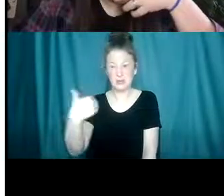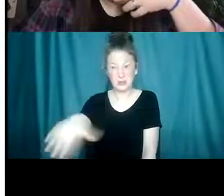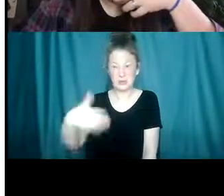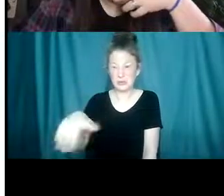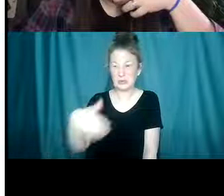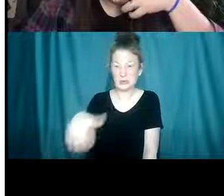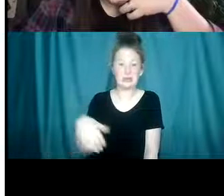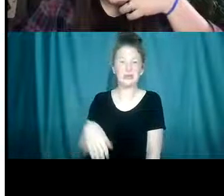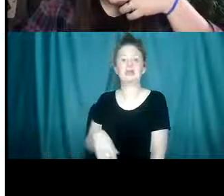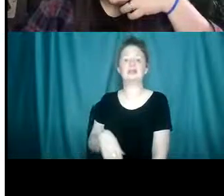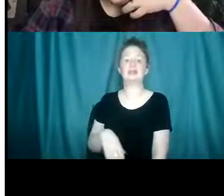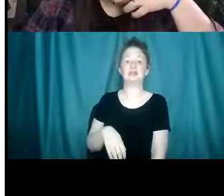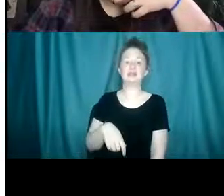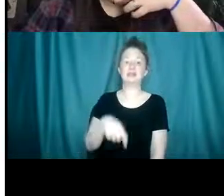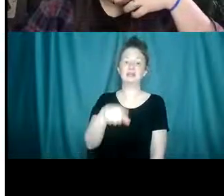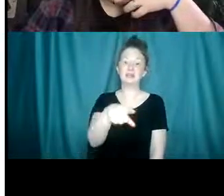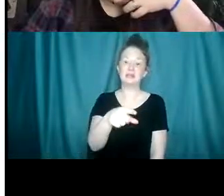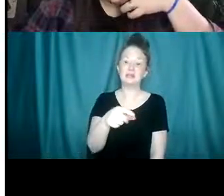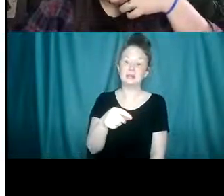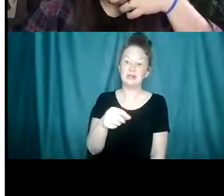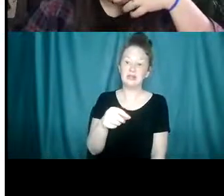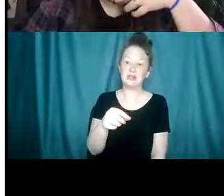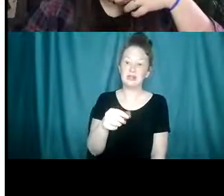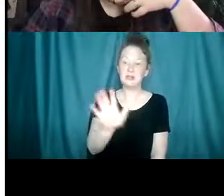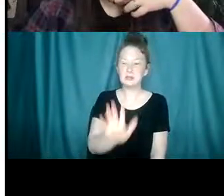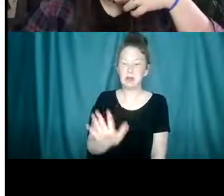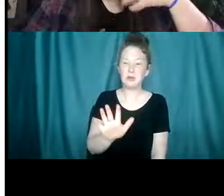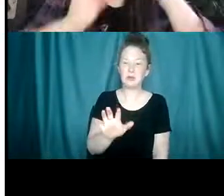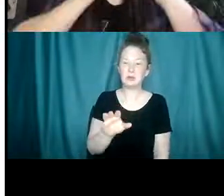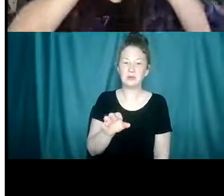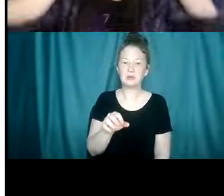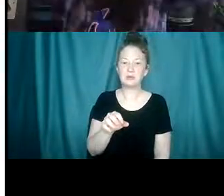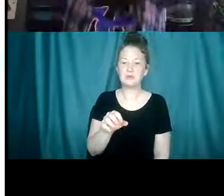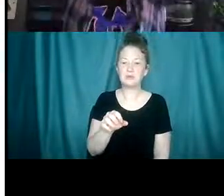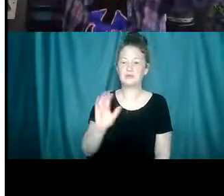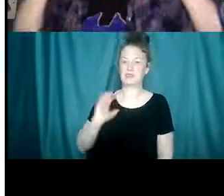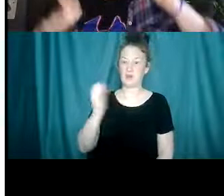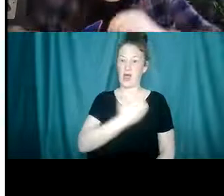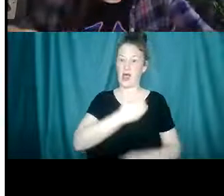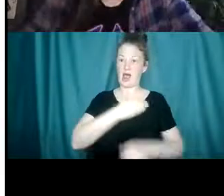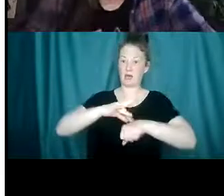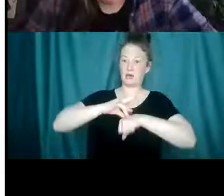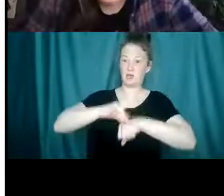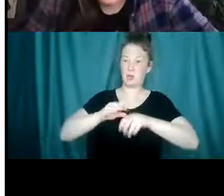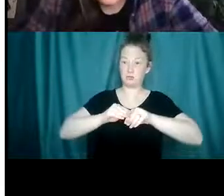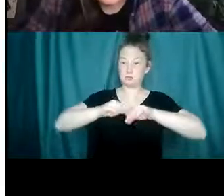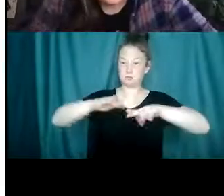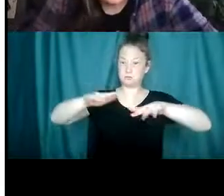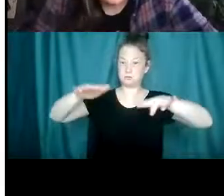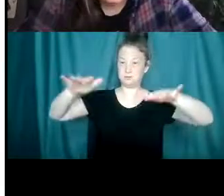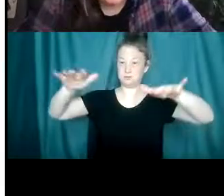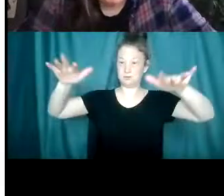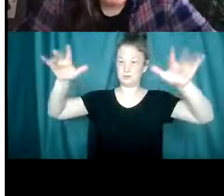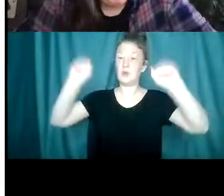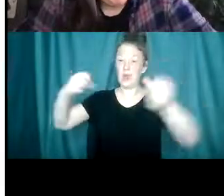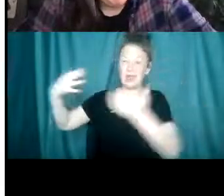it is about 4 to 5 times of our global emission using the 2020 data.